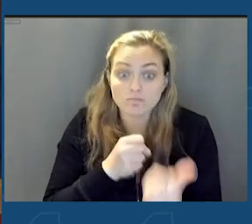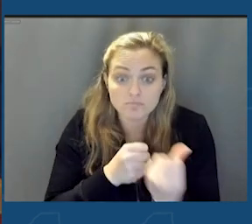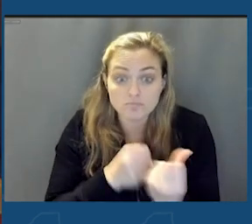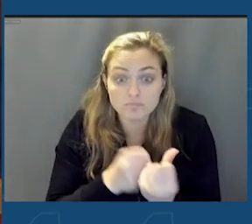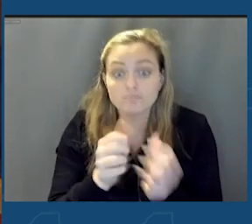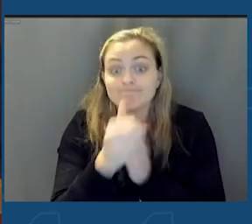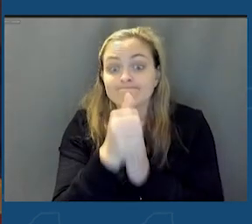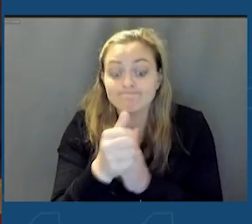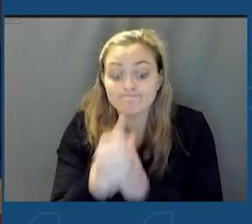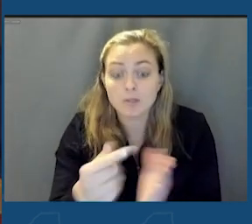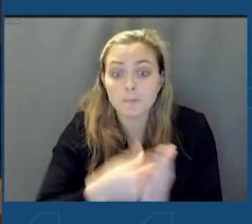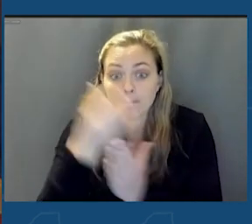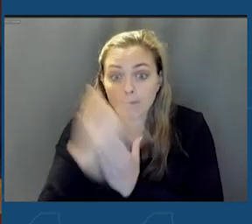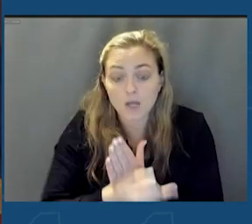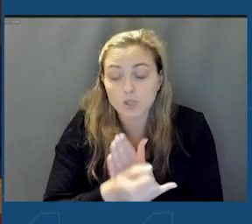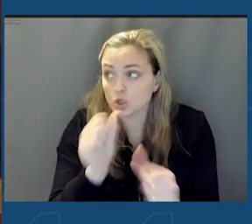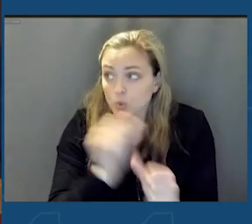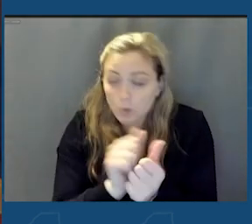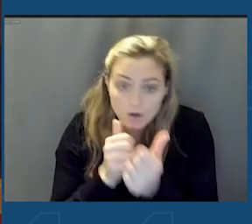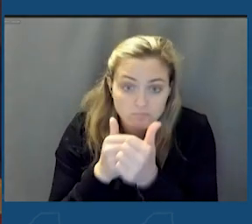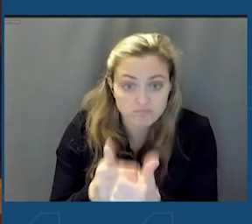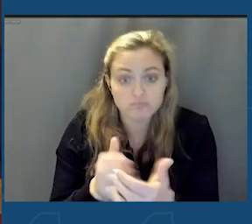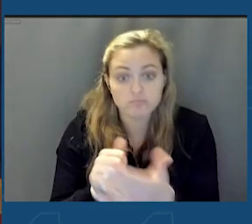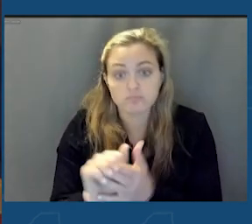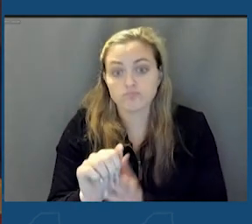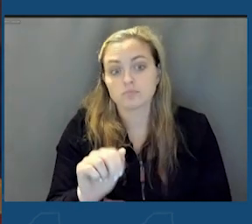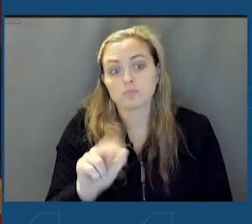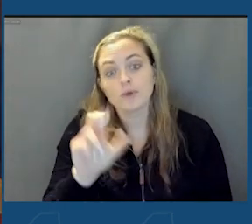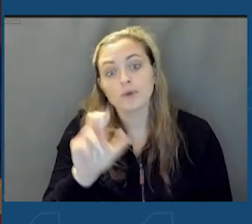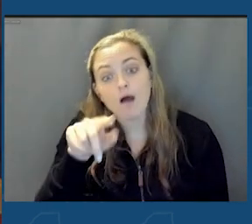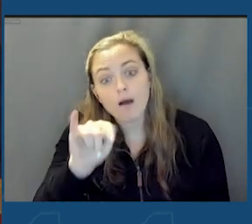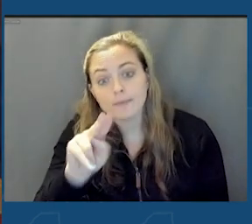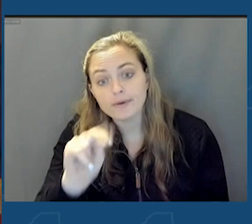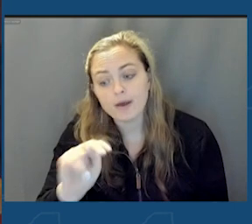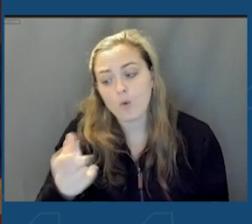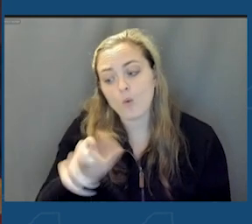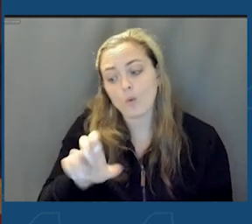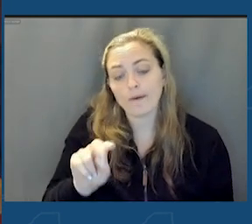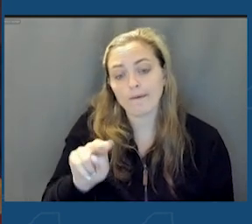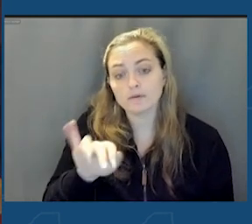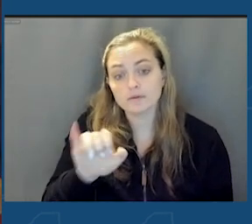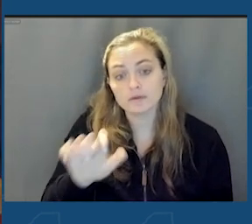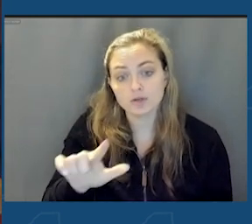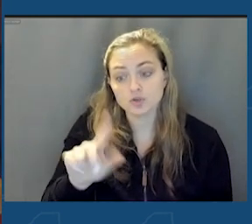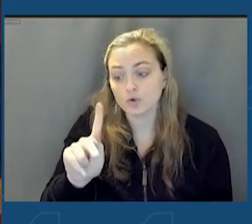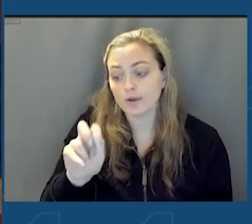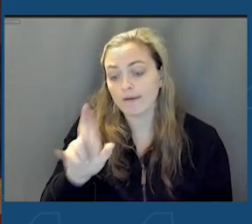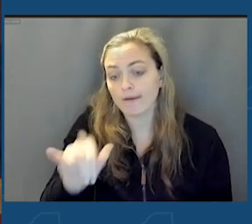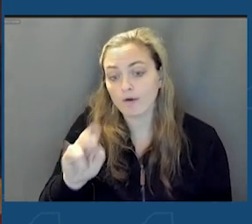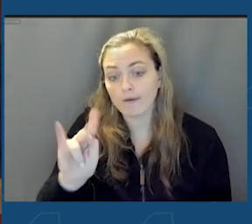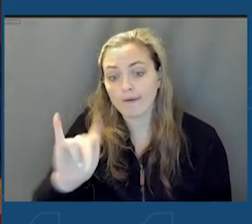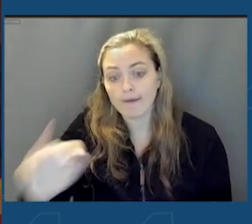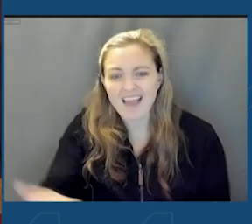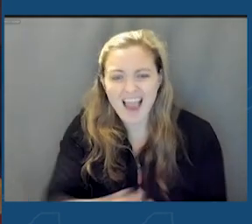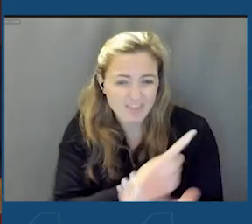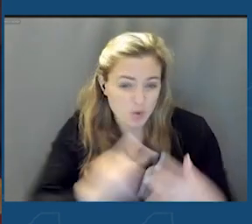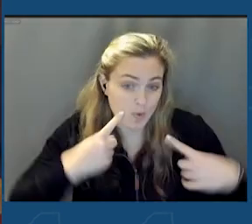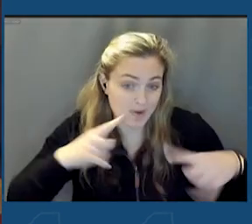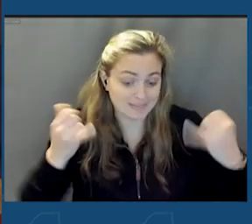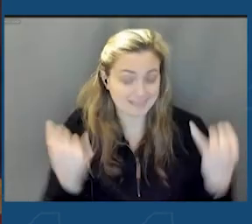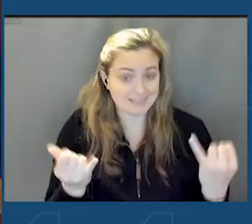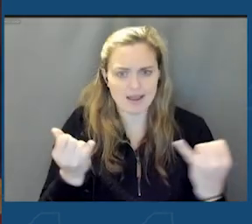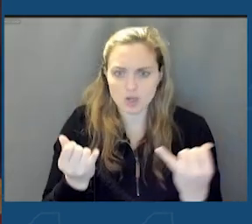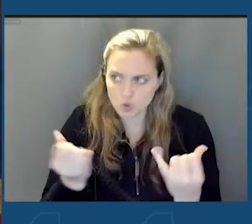and worked so closely with Uptown Grand Central, Kerry King, Diane Collier, you made this happen, what we're going to announce here today. So thank